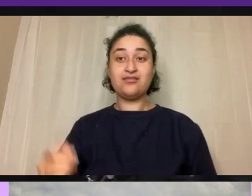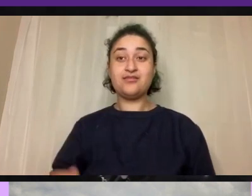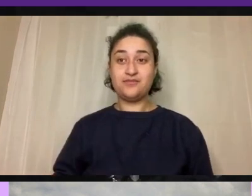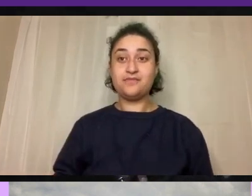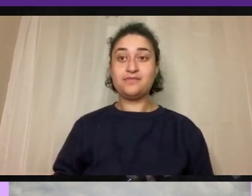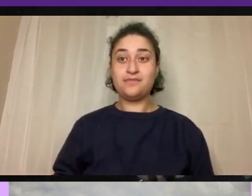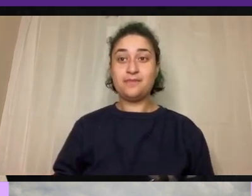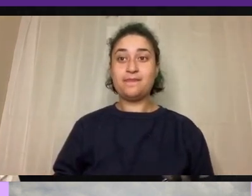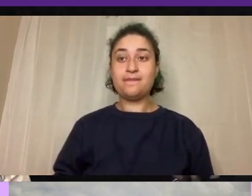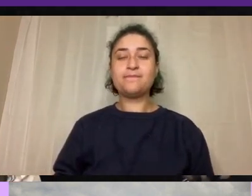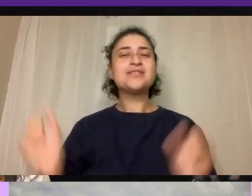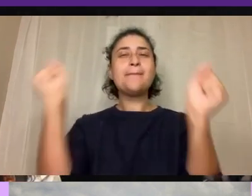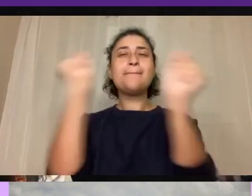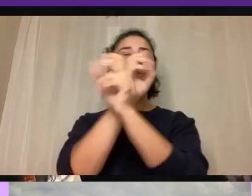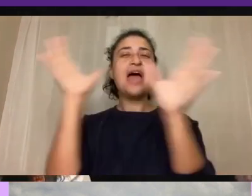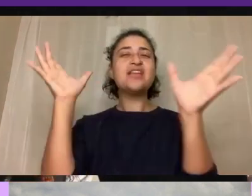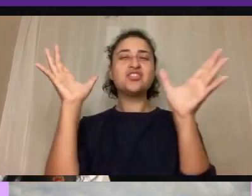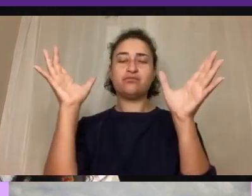imagine for a while.